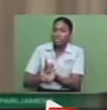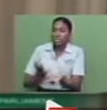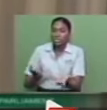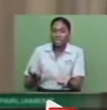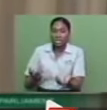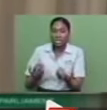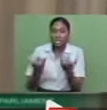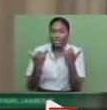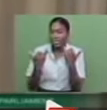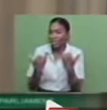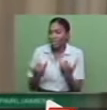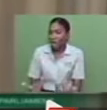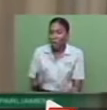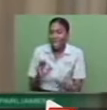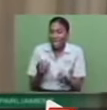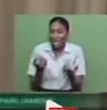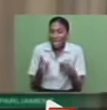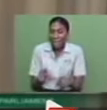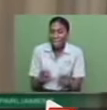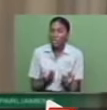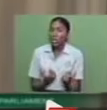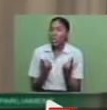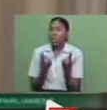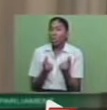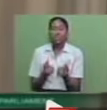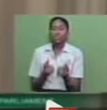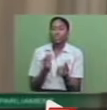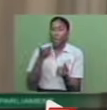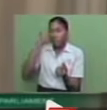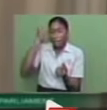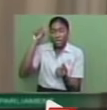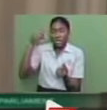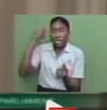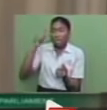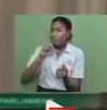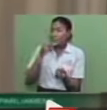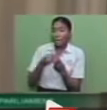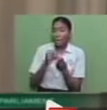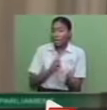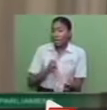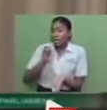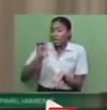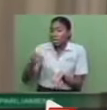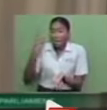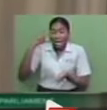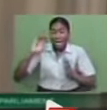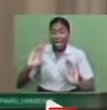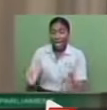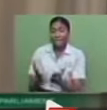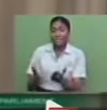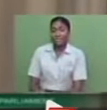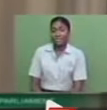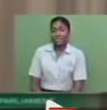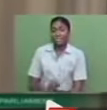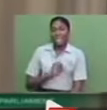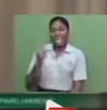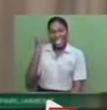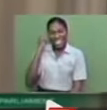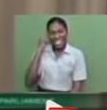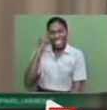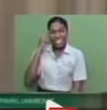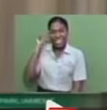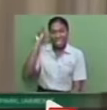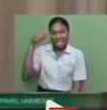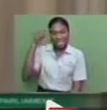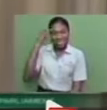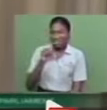remain unattended in the main office in full view of everyone. I think government, you may want to really seriously consider,